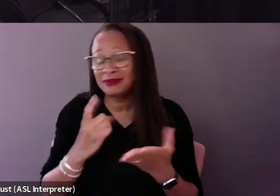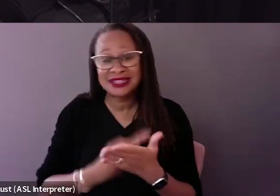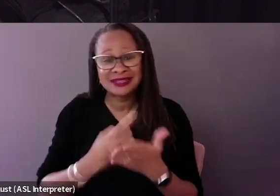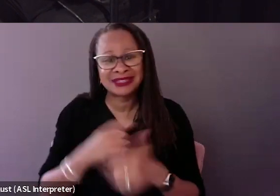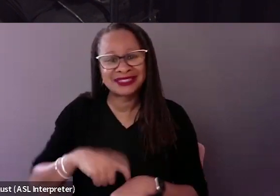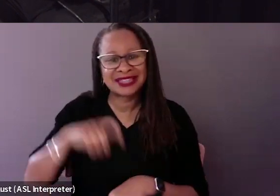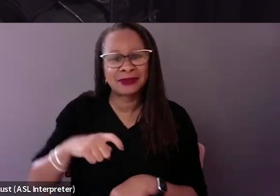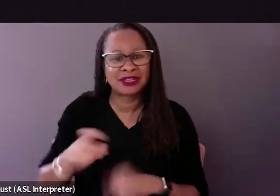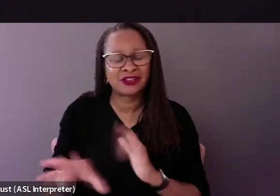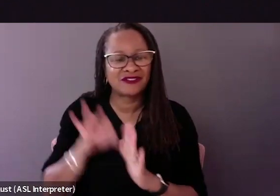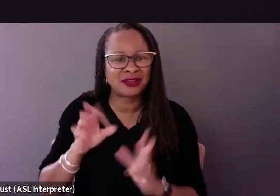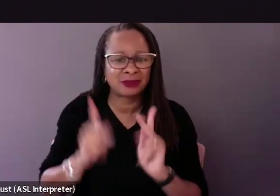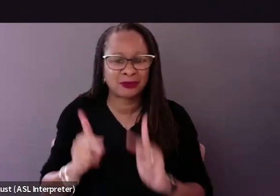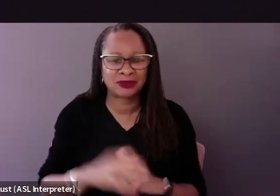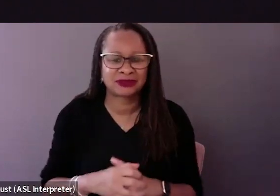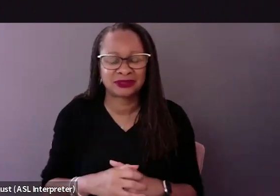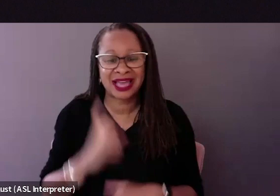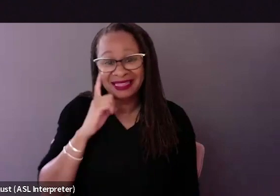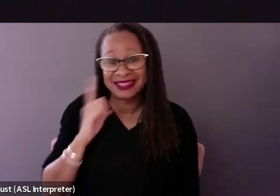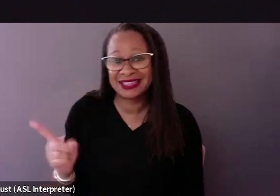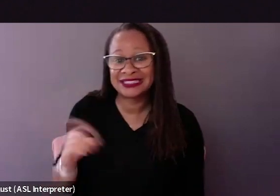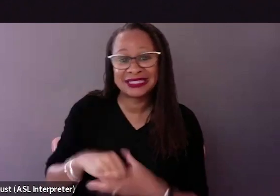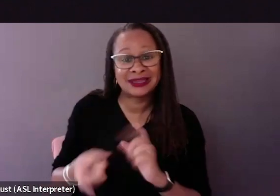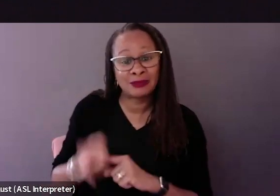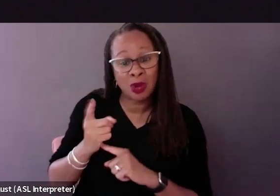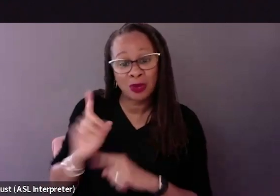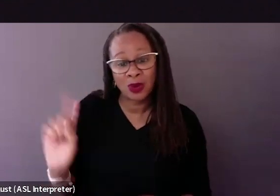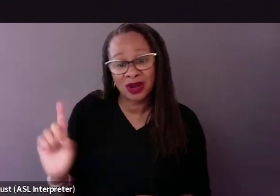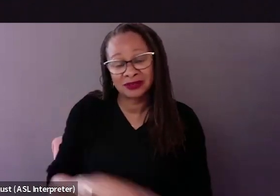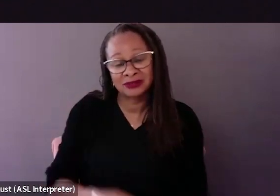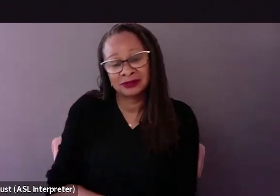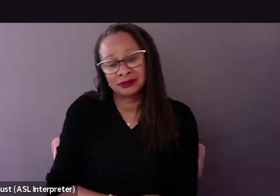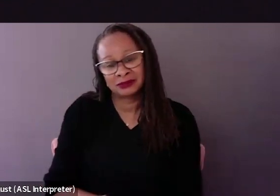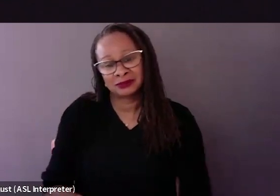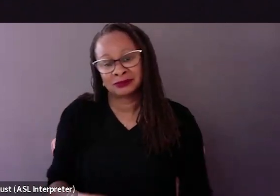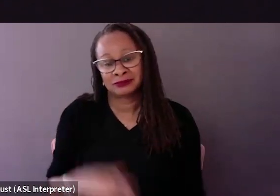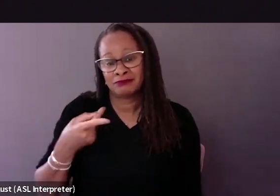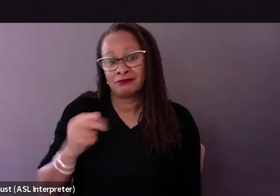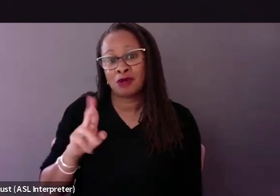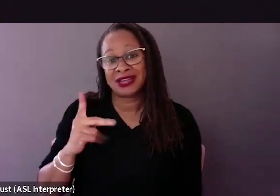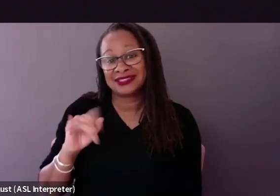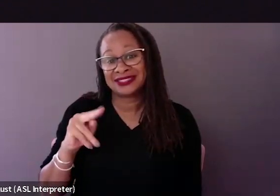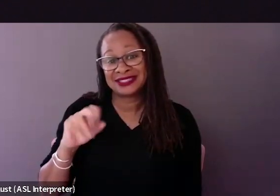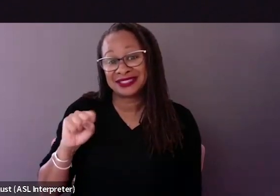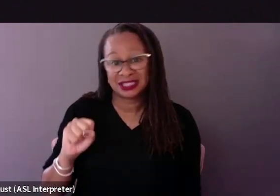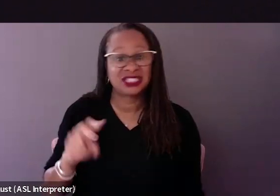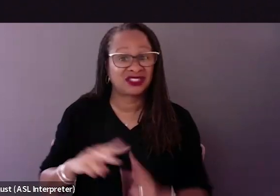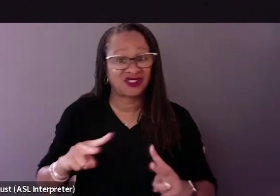you find people. I think he's in a moment where Parkinson's is really,